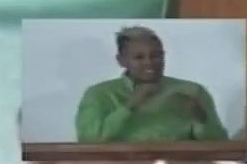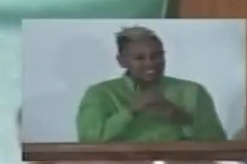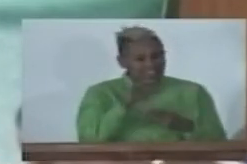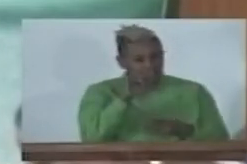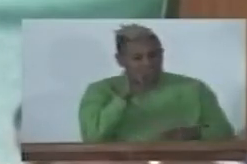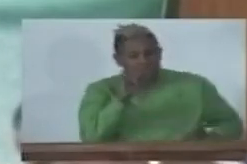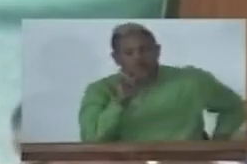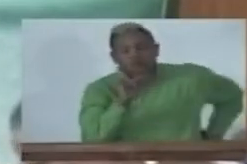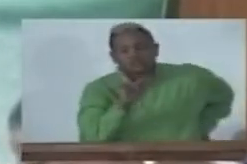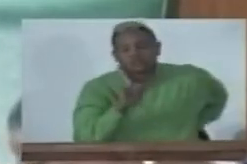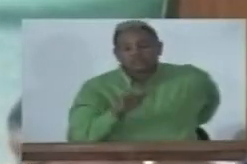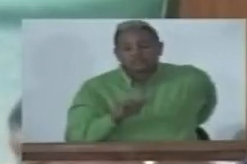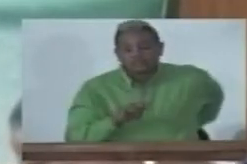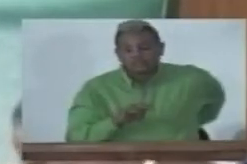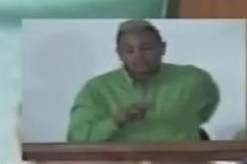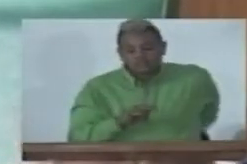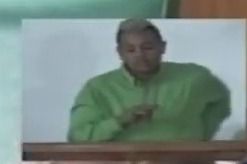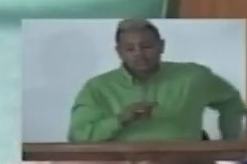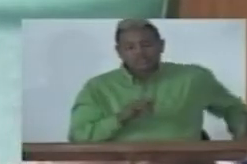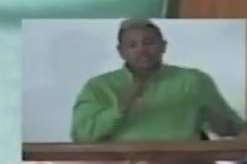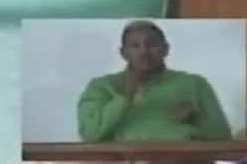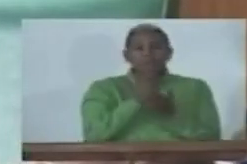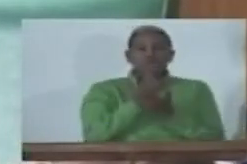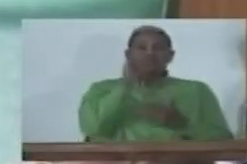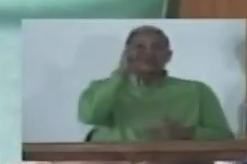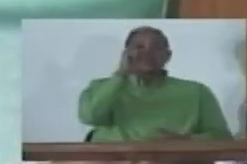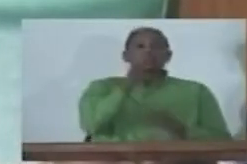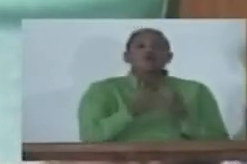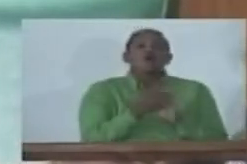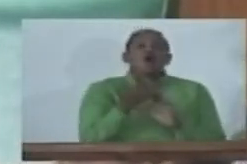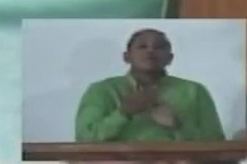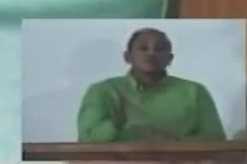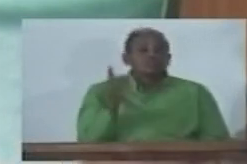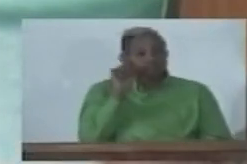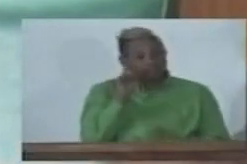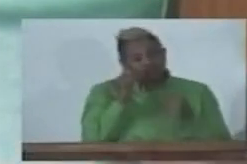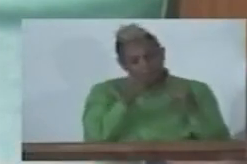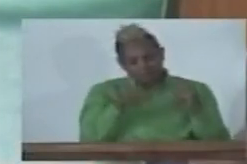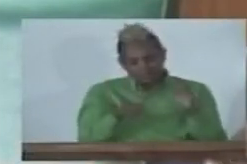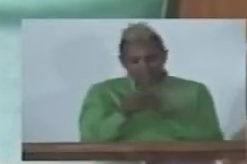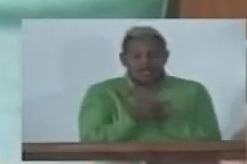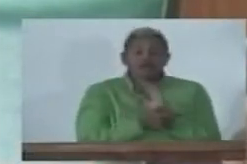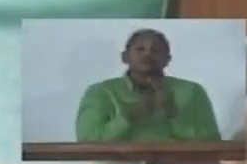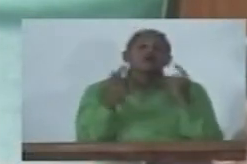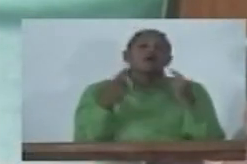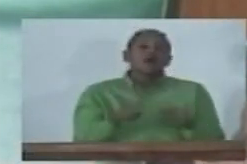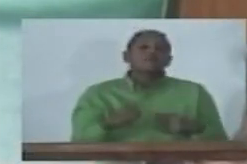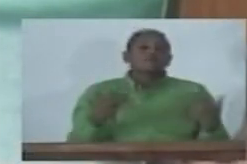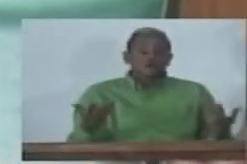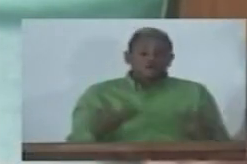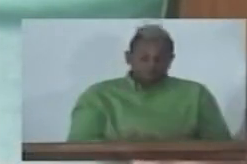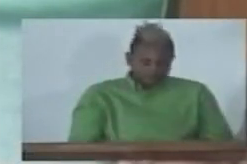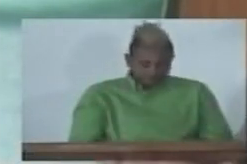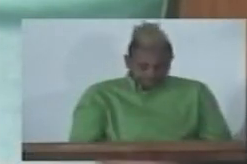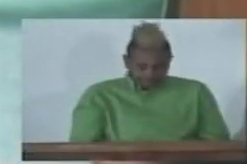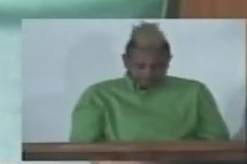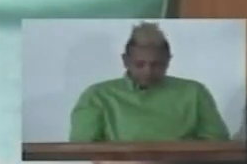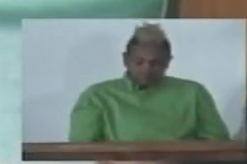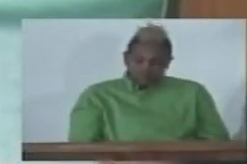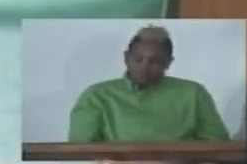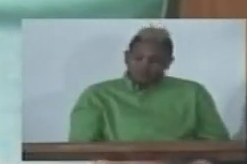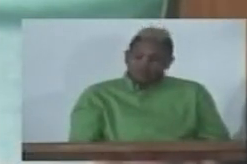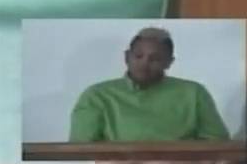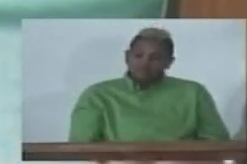as an approved airport operator for the purposes of this Act. And whereas PAC